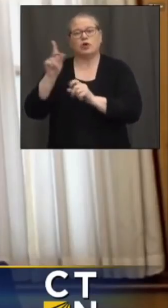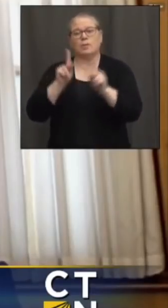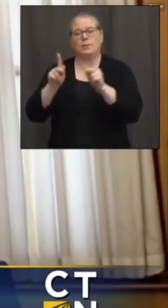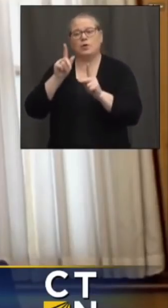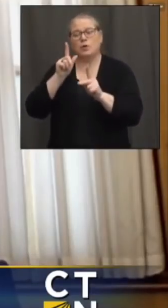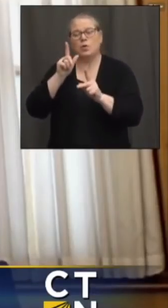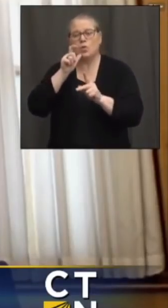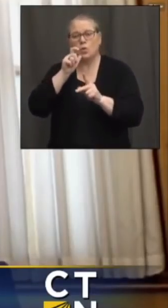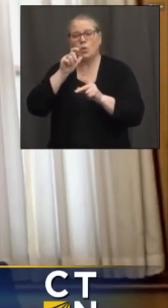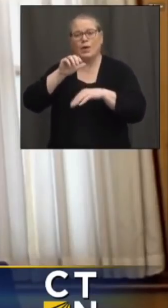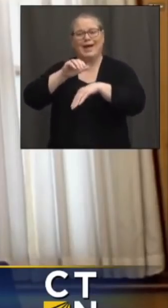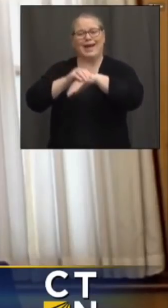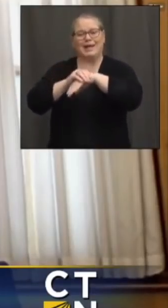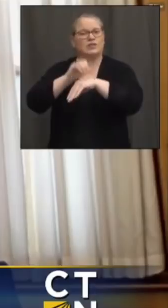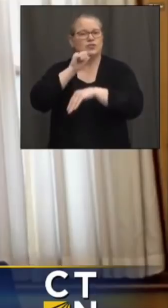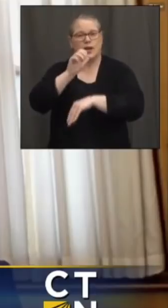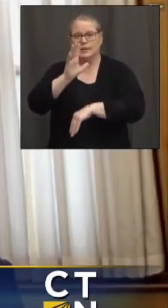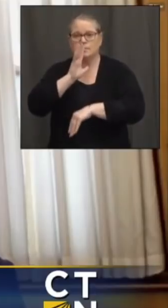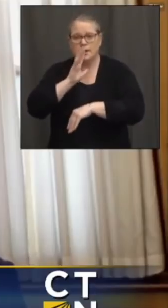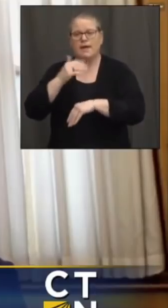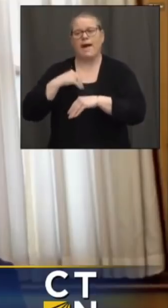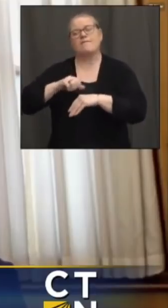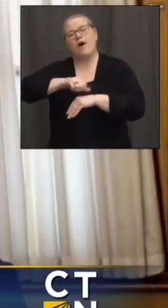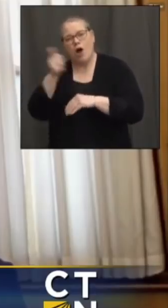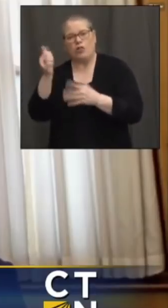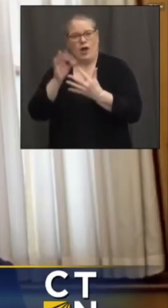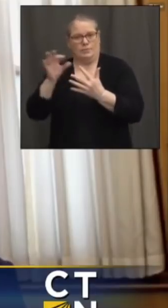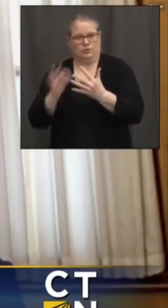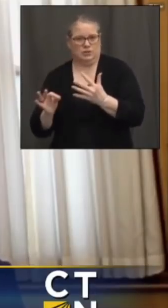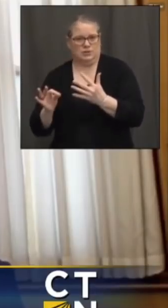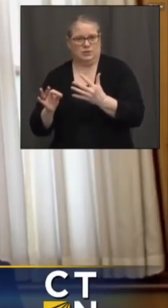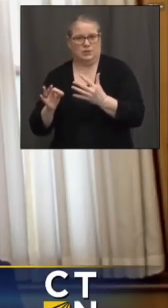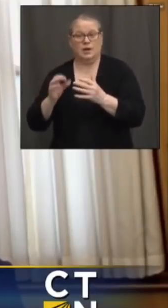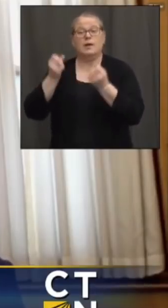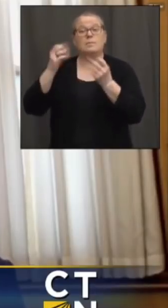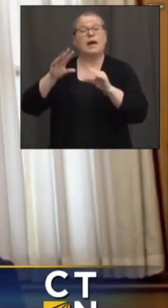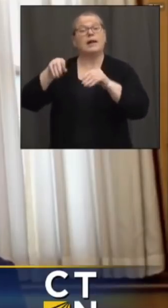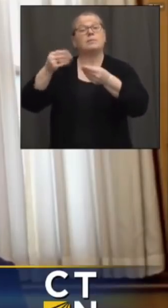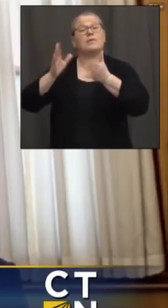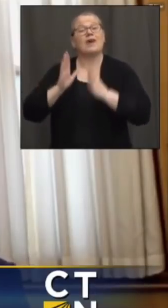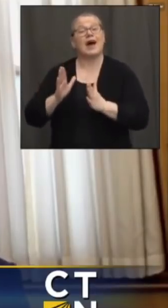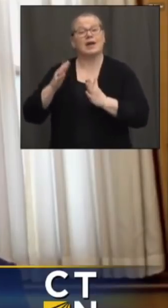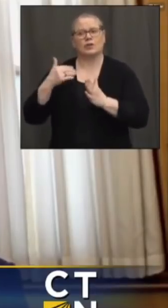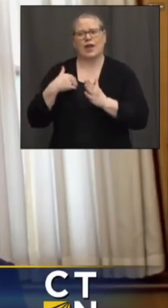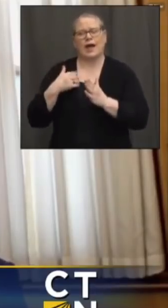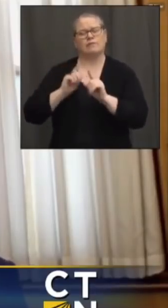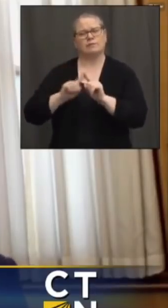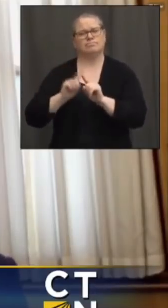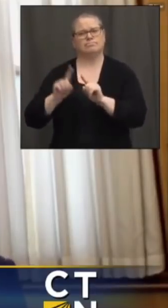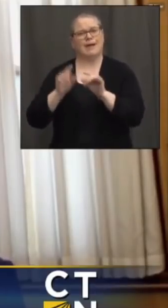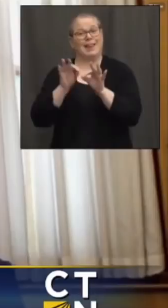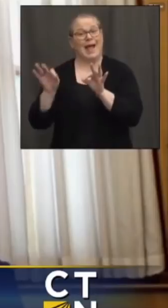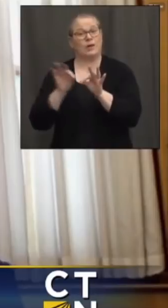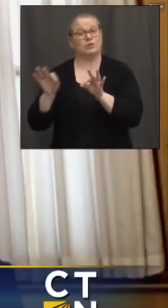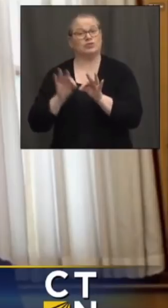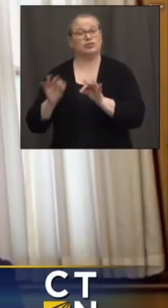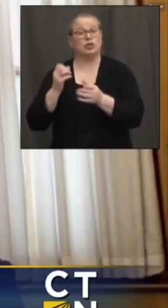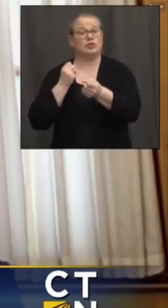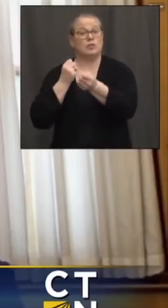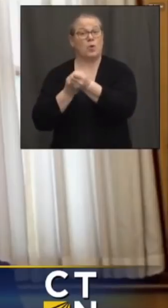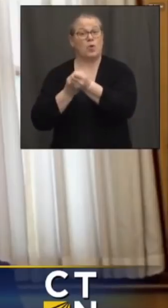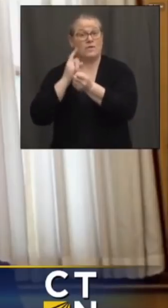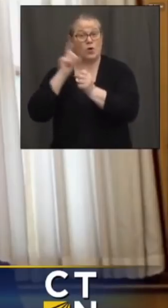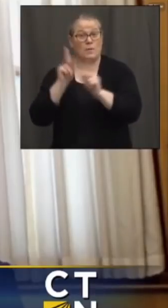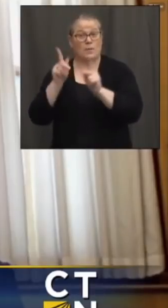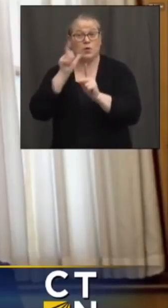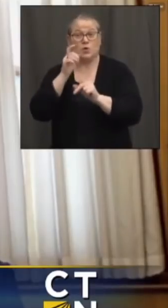direct outreach and have multilingual support to people who would prefer not to interact in English, and